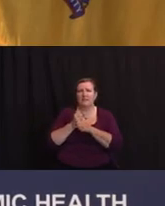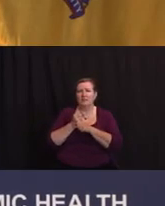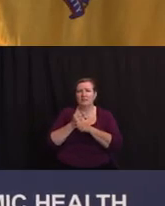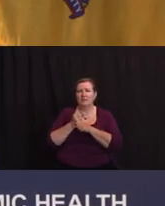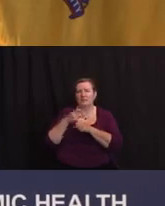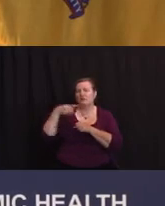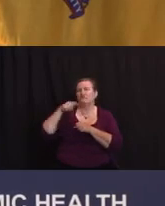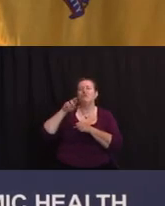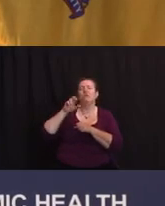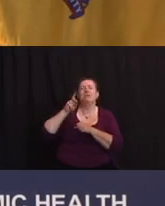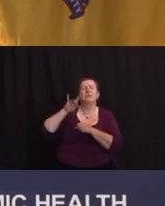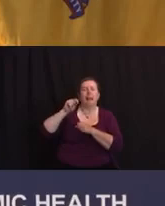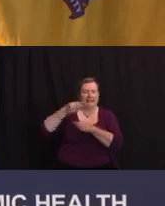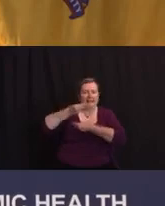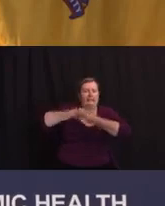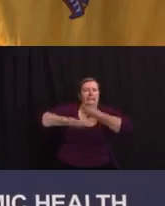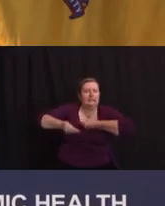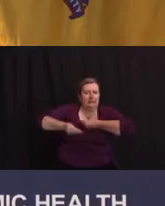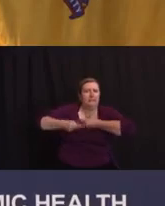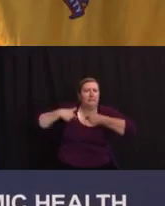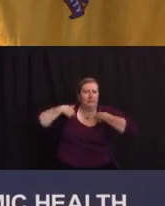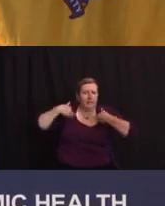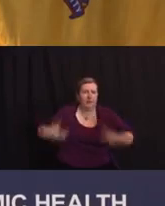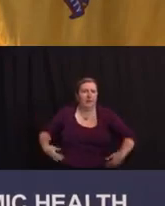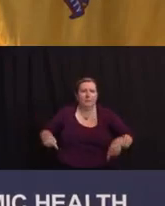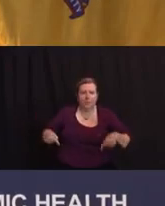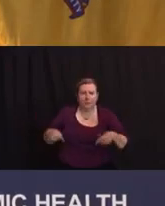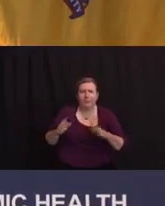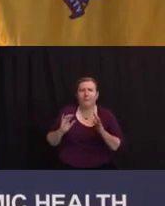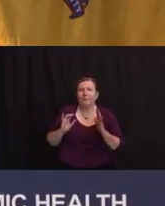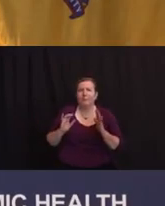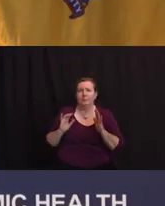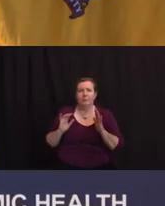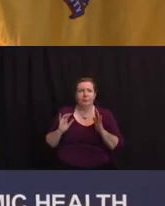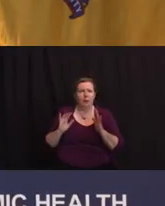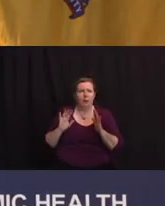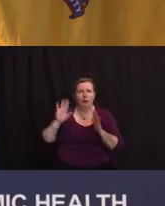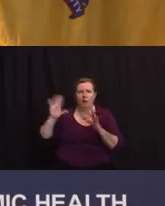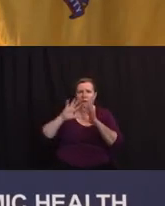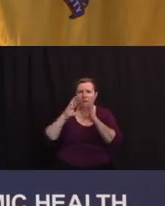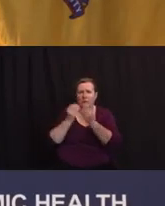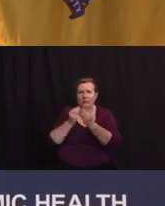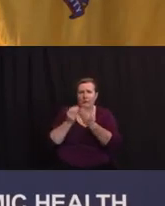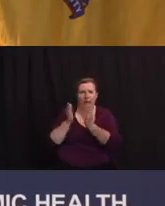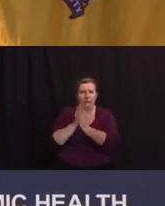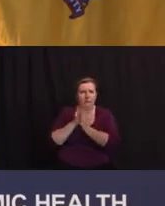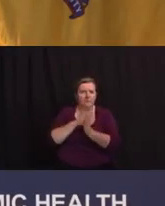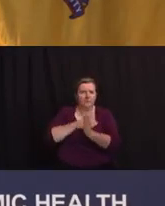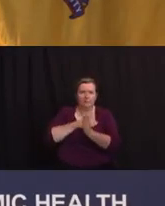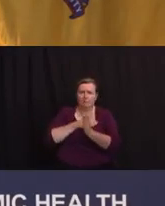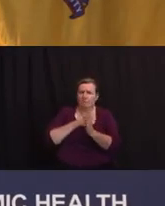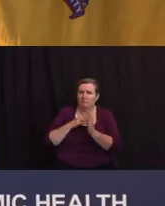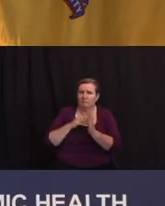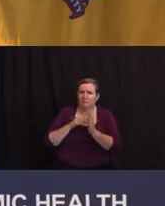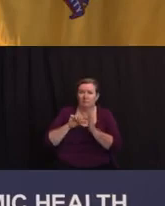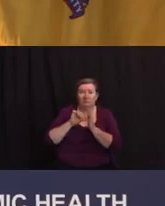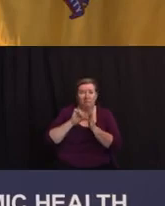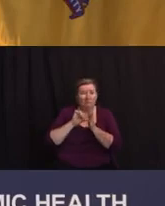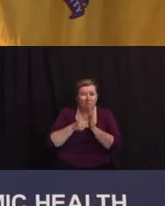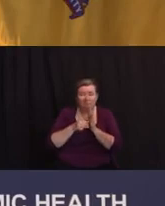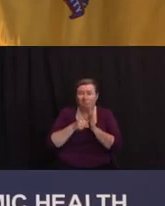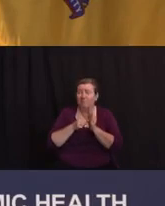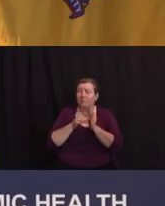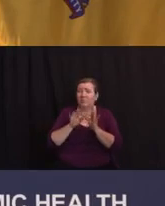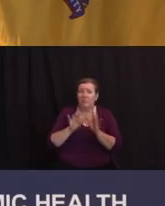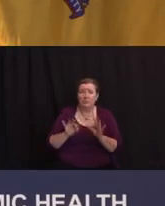that transplantees are in a pretty unique category for many reasons, including that the drug companies did